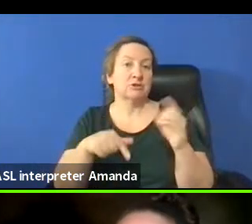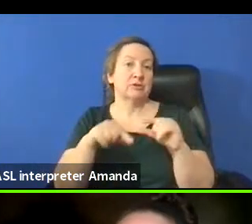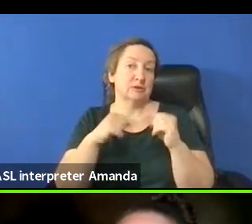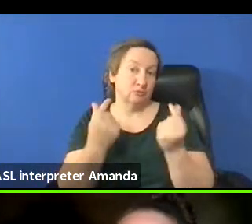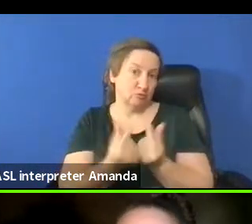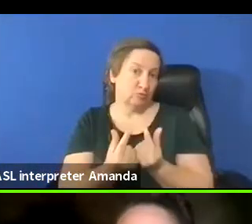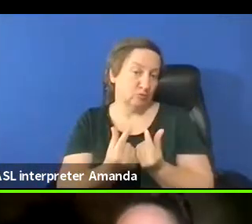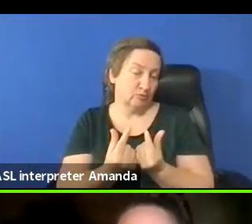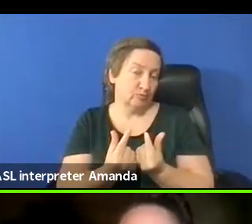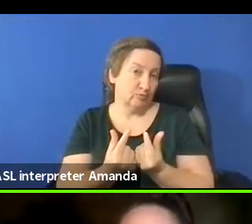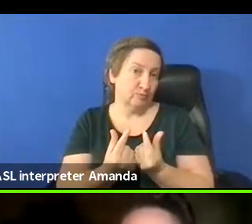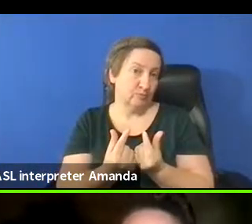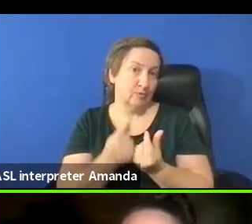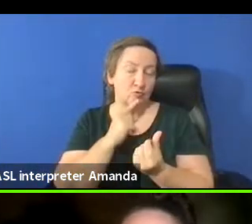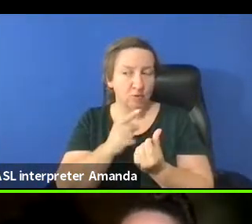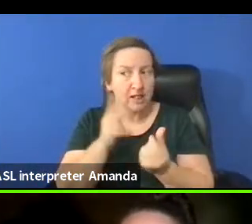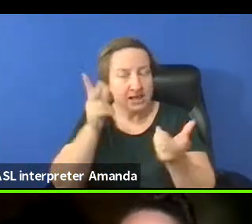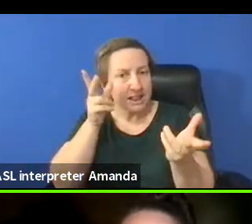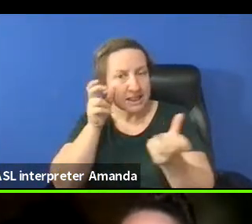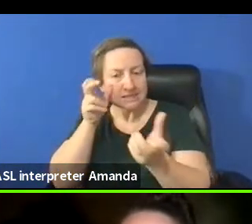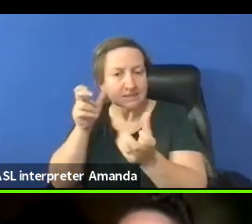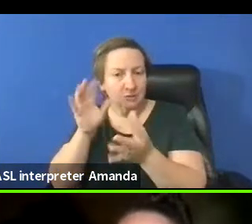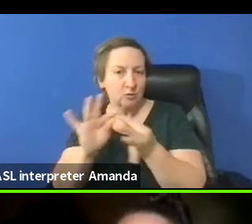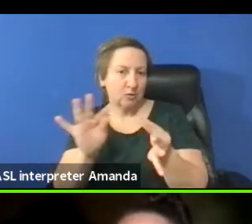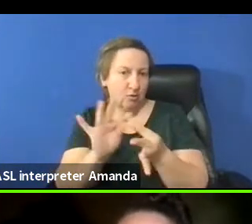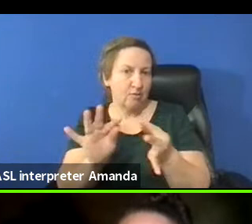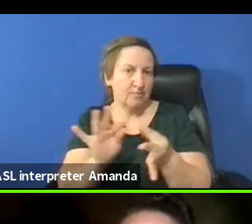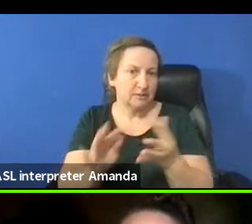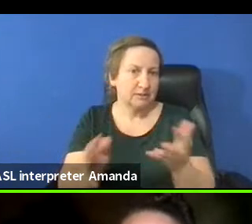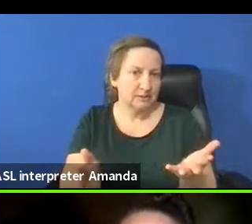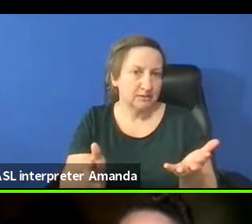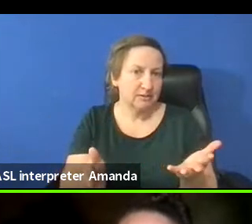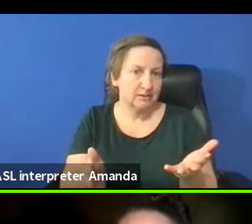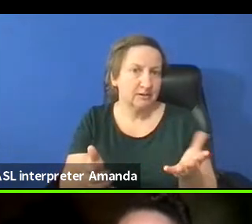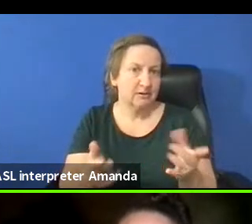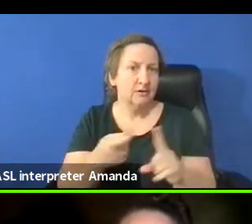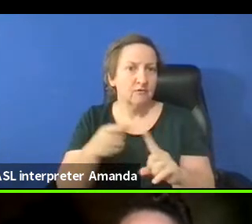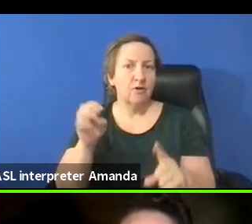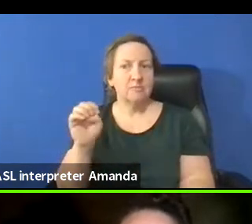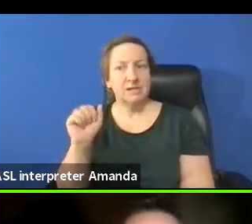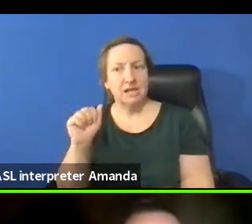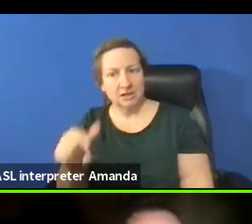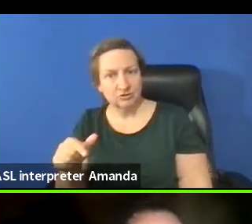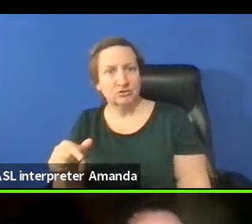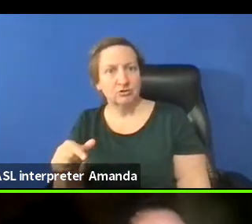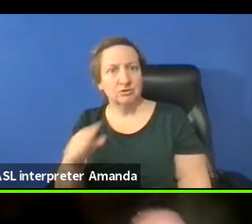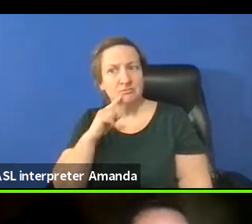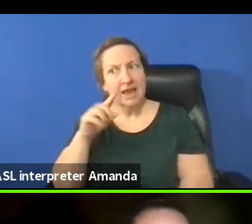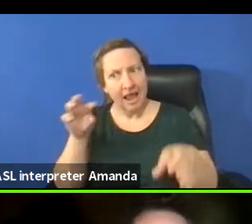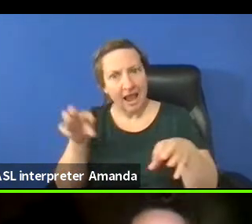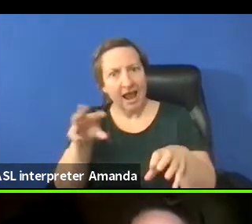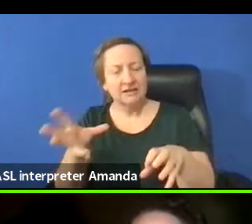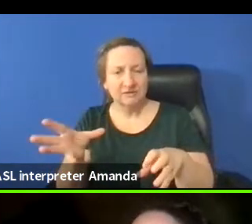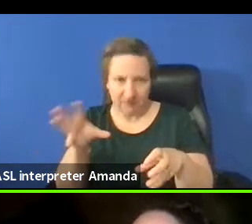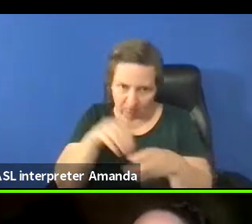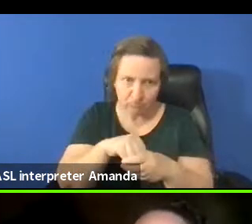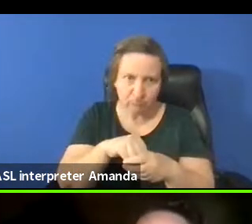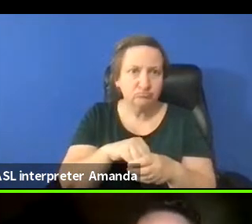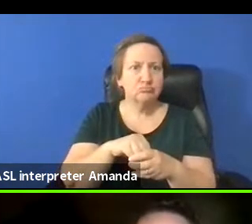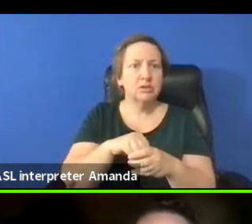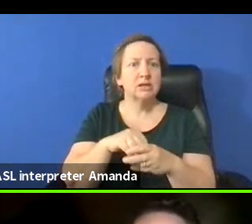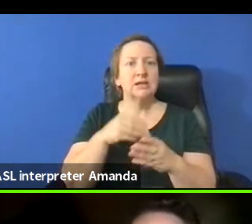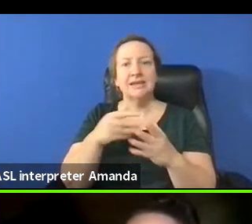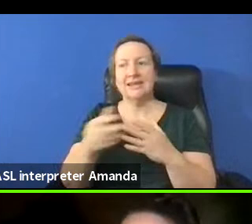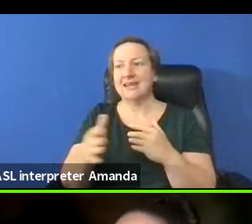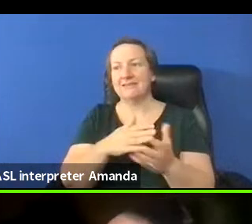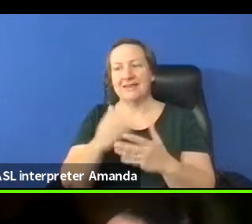has really heard the comments that have come out of the EAG and has actively incorporated them, even when